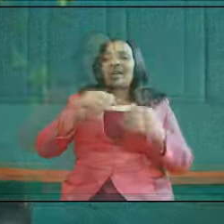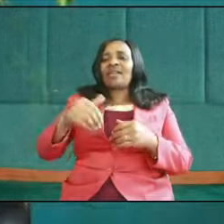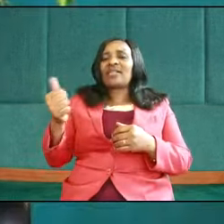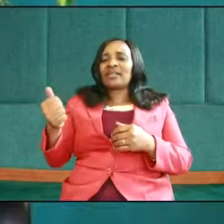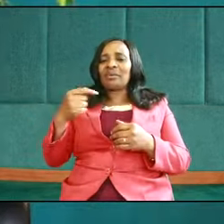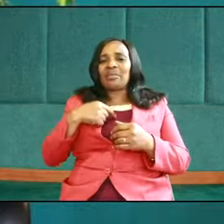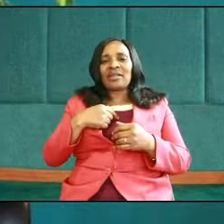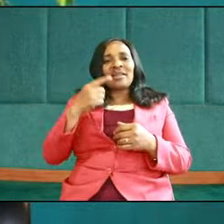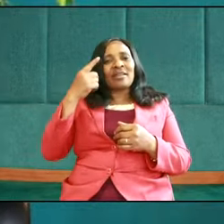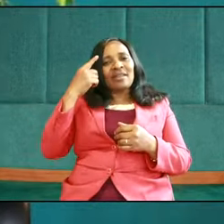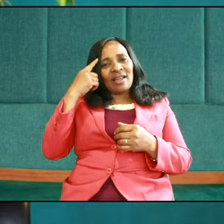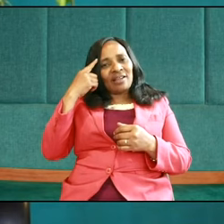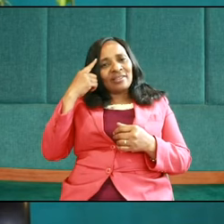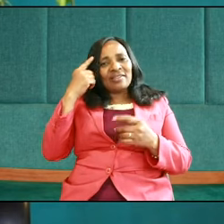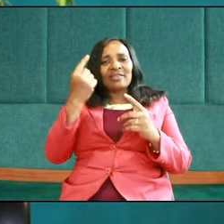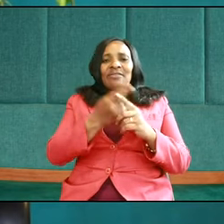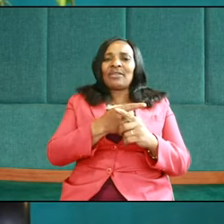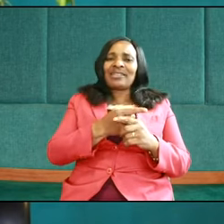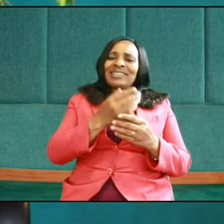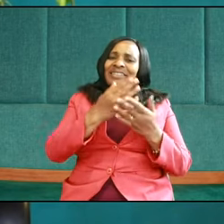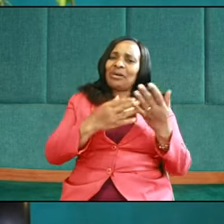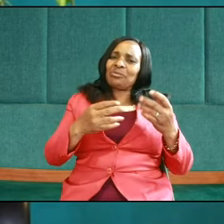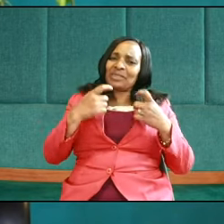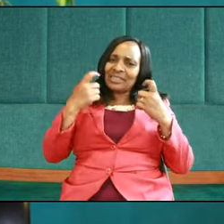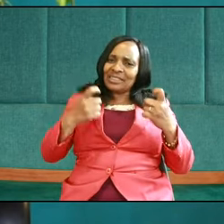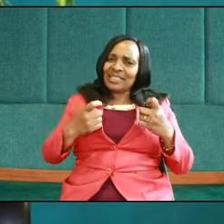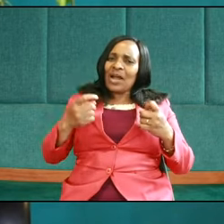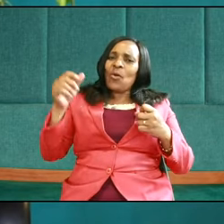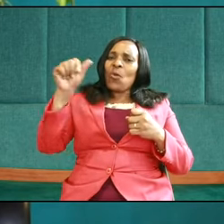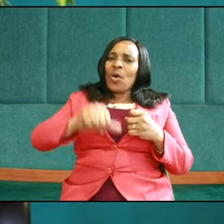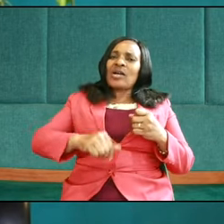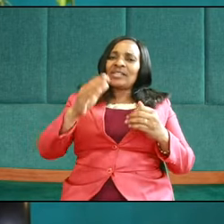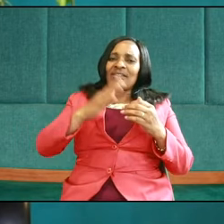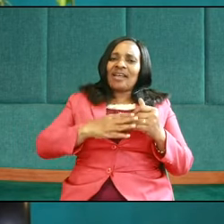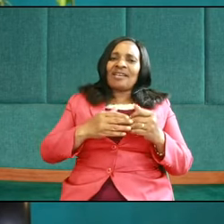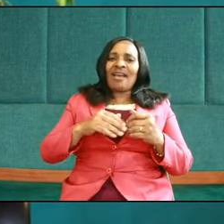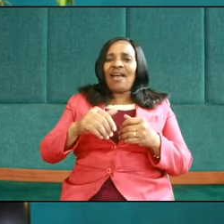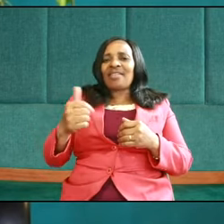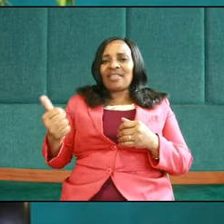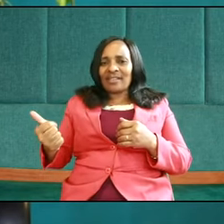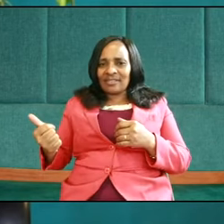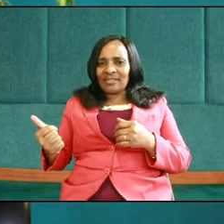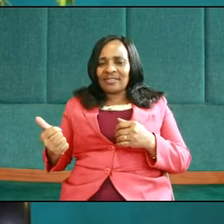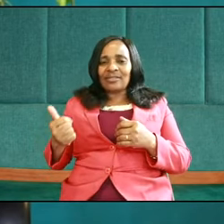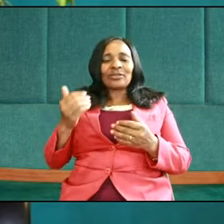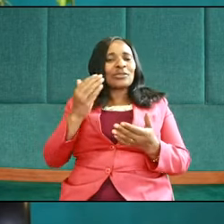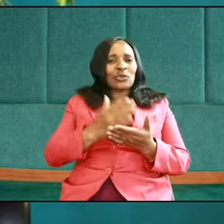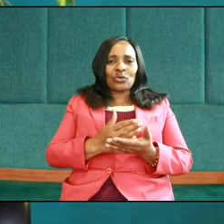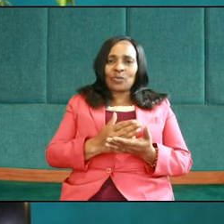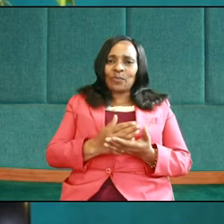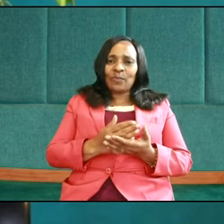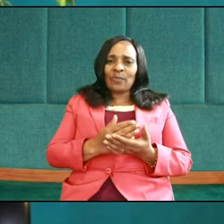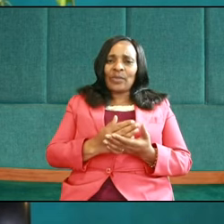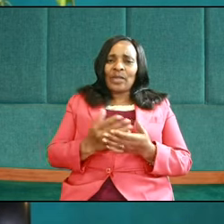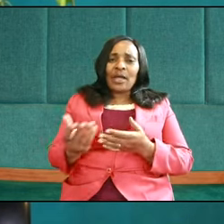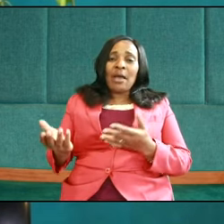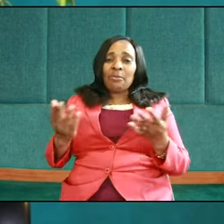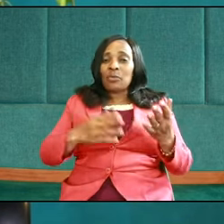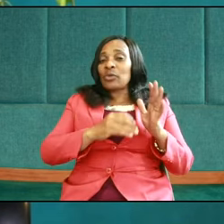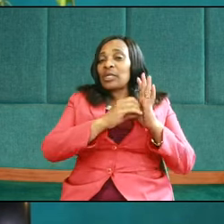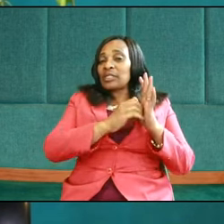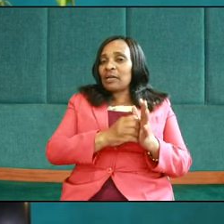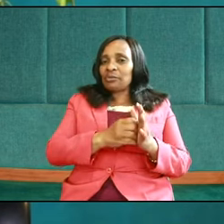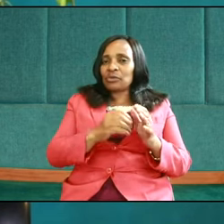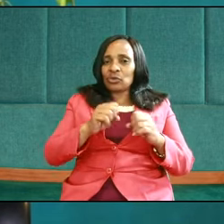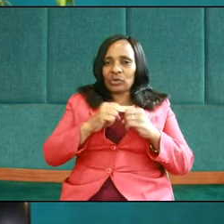to Shambhala's, that some sins are worse than others. I definitely say that this is true. And I bring it with an example